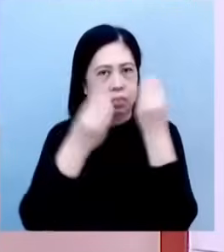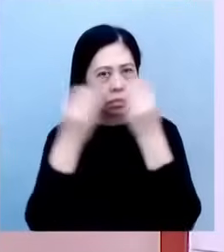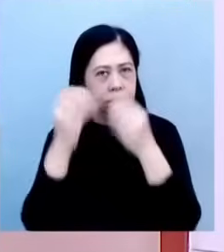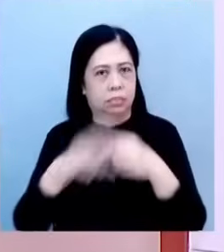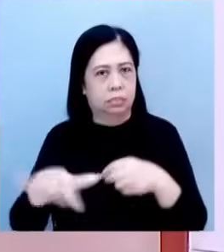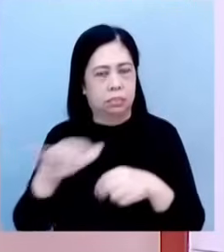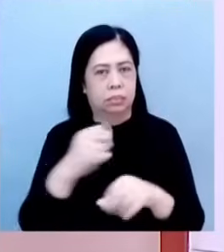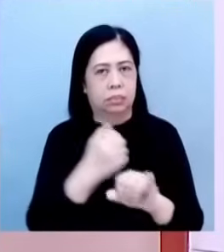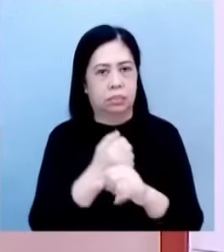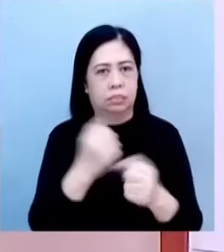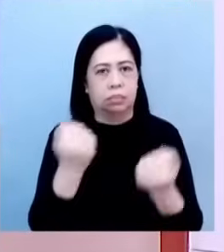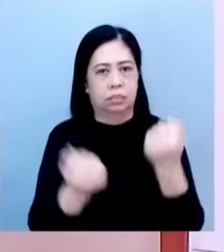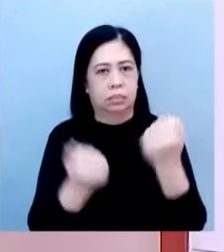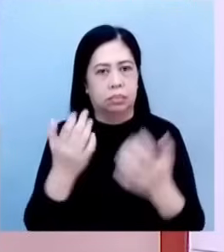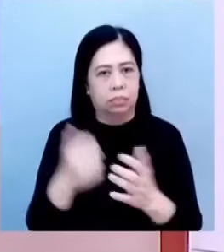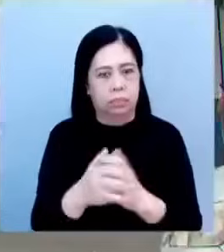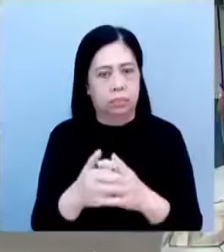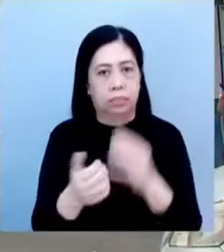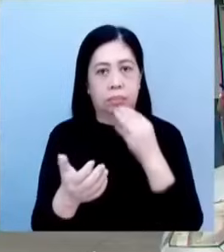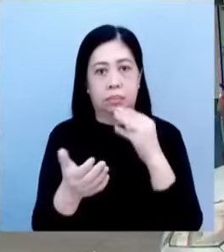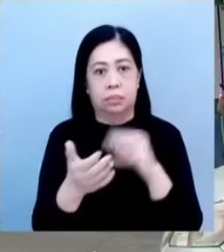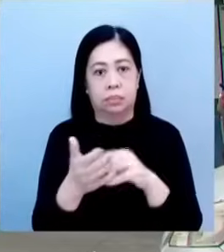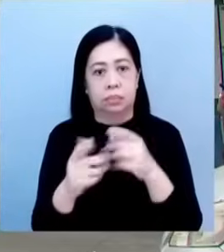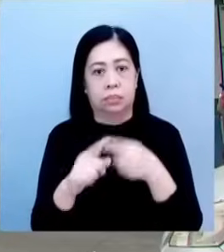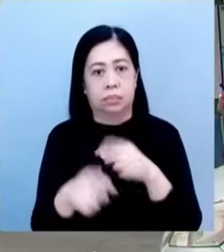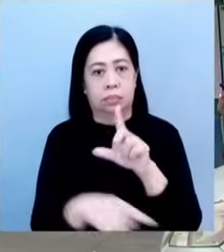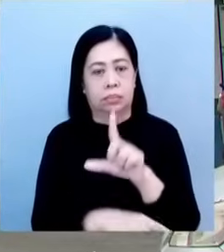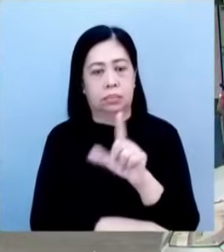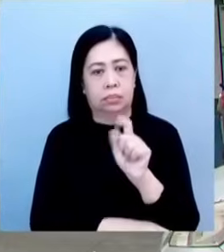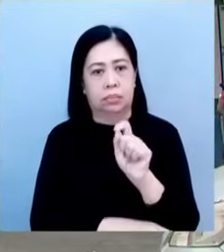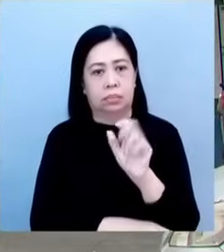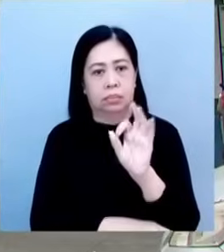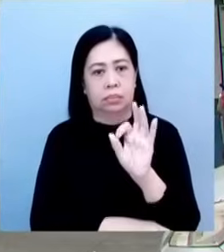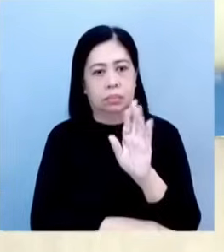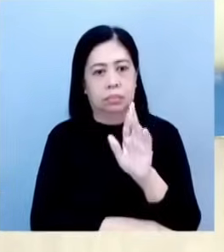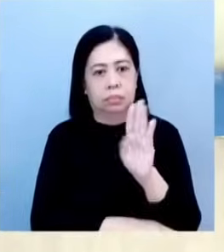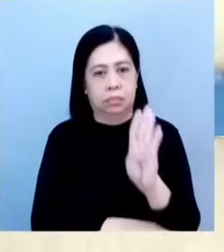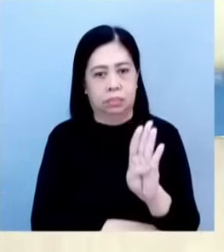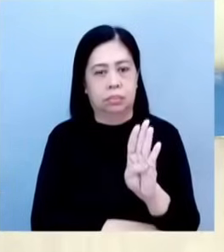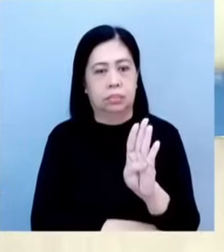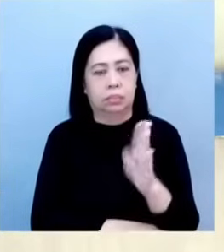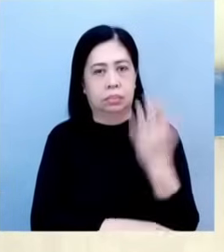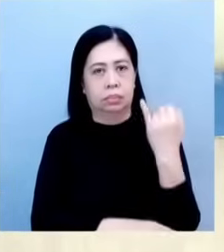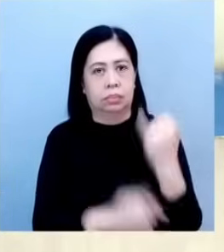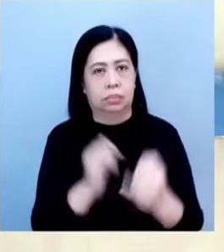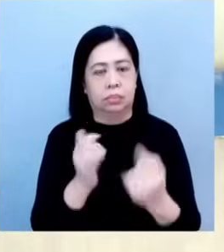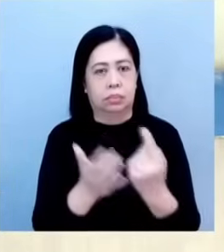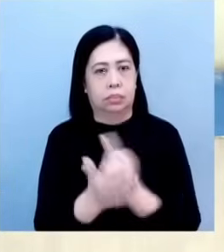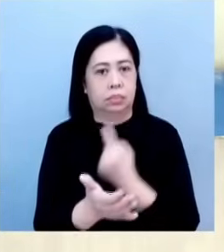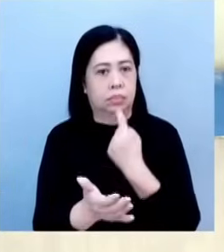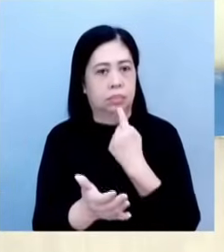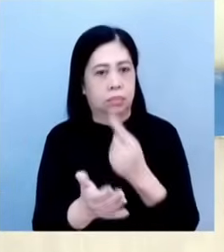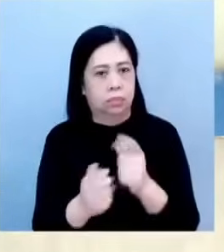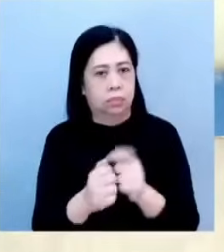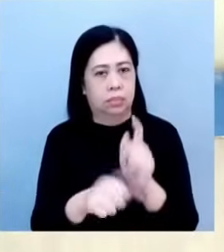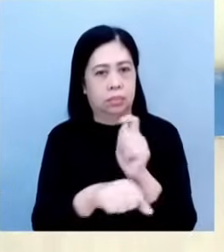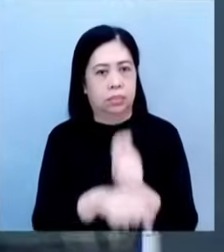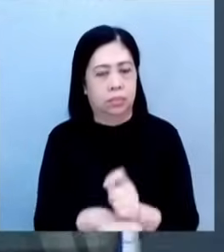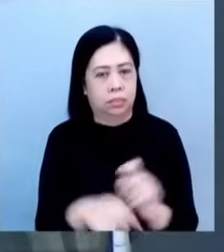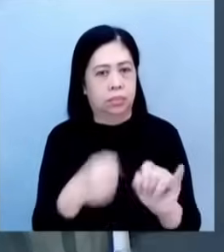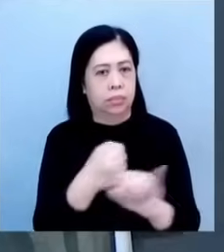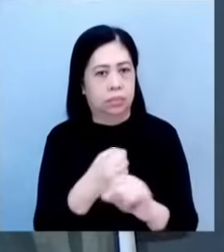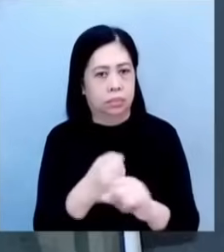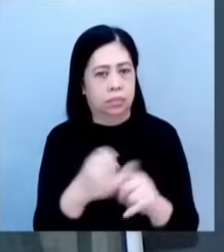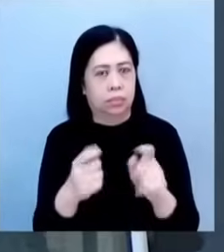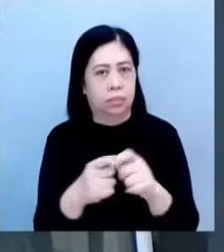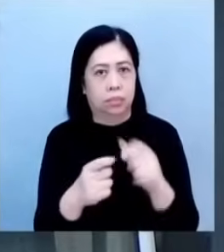jeepney drivers. A memorandum by the Land Transportation Franchising and Regulatory Board last week said that traditional jeepneys which